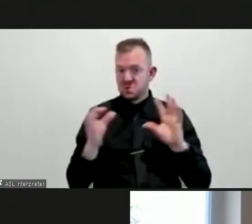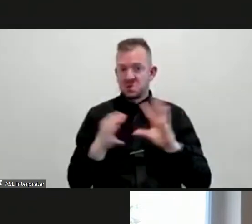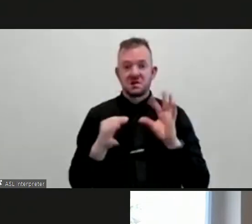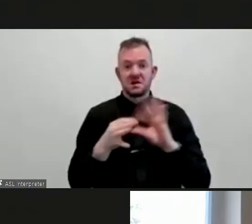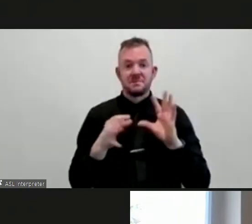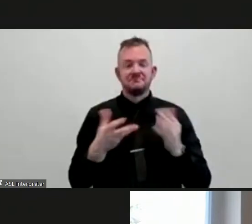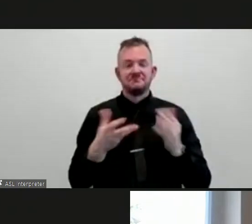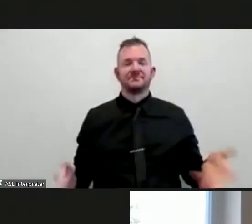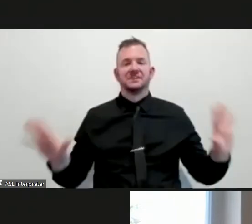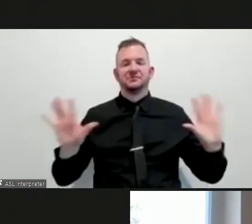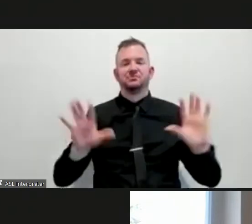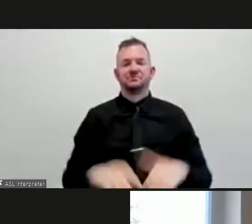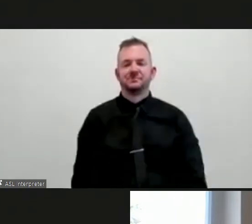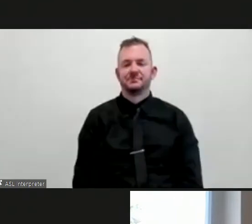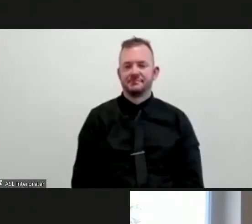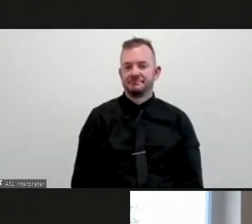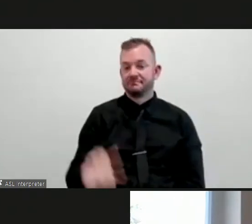Thank you for your time.